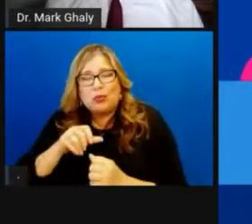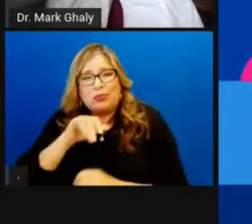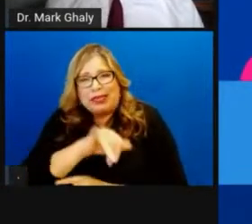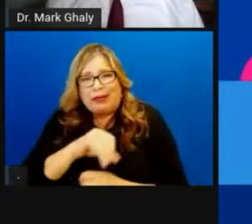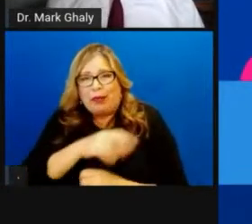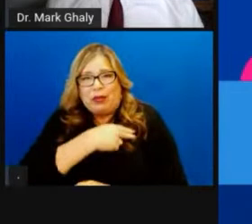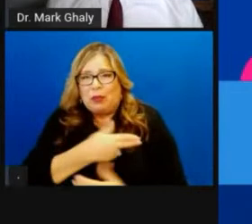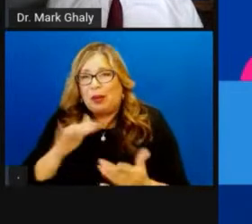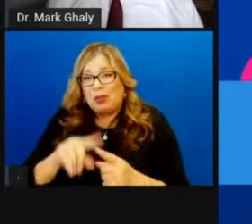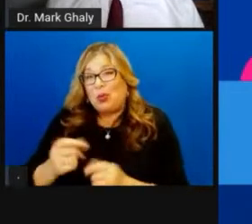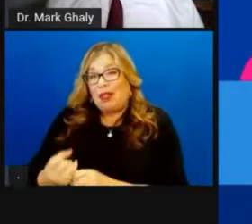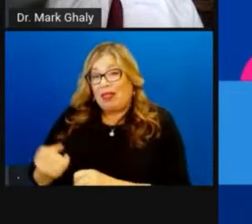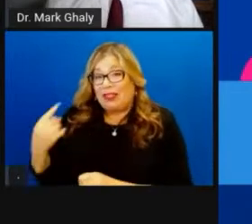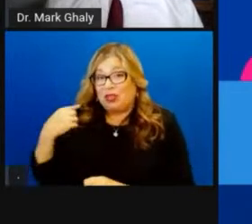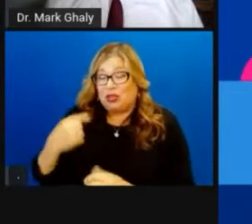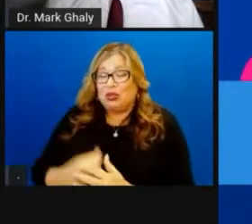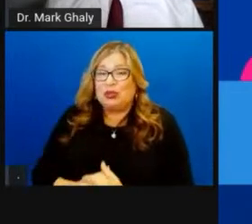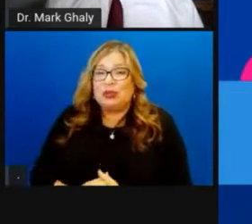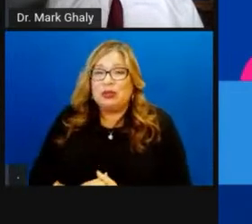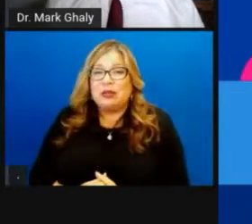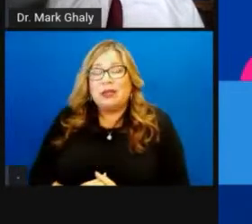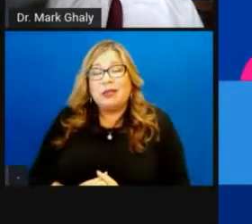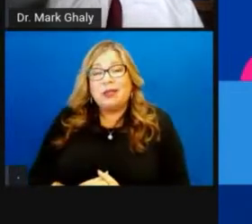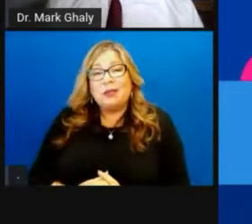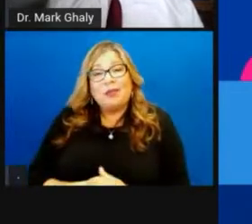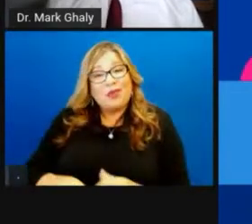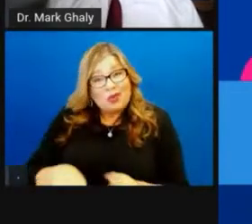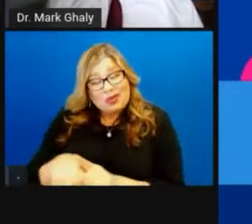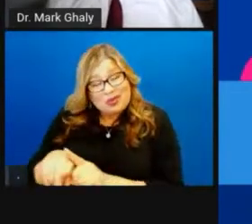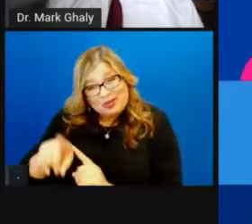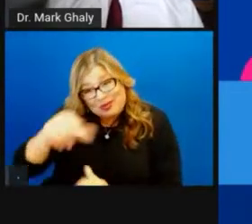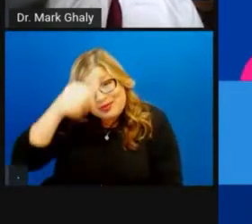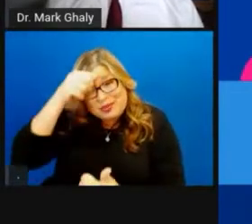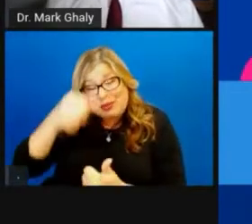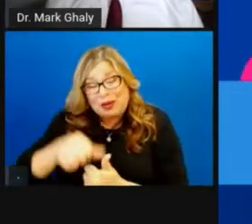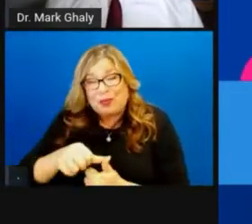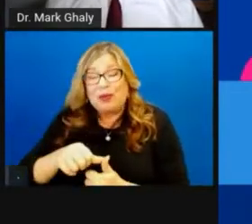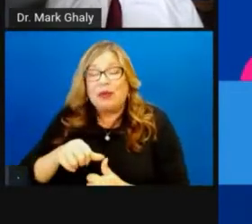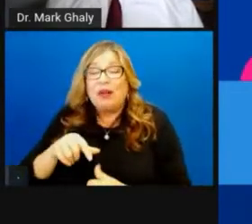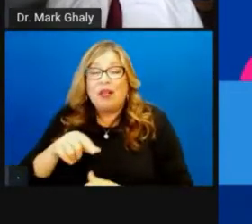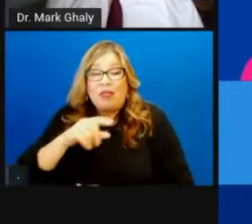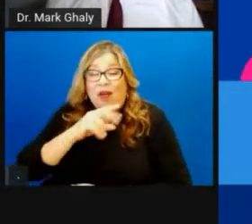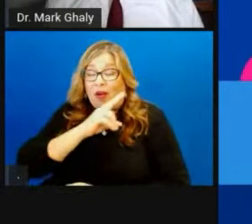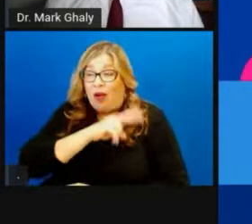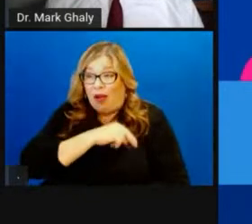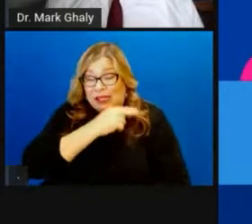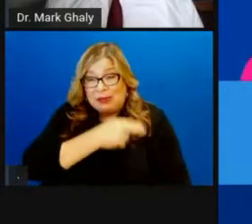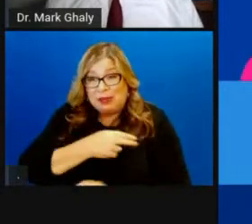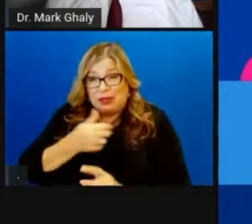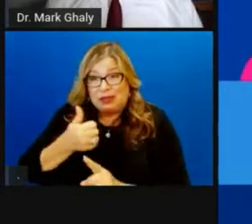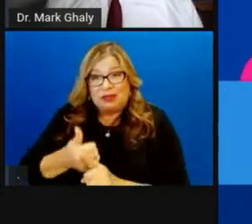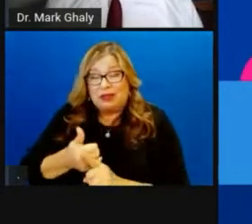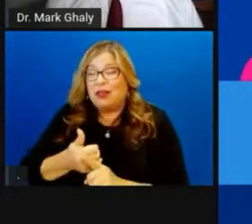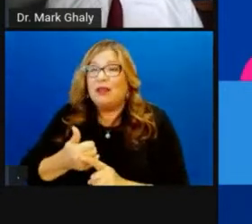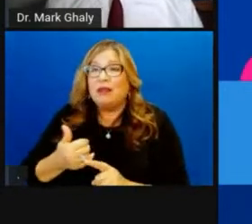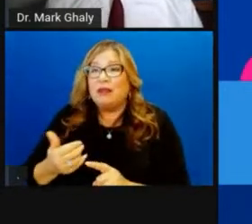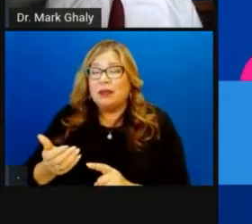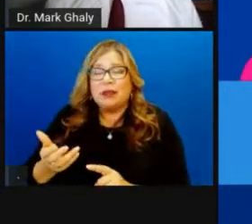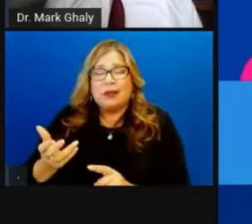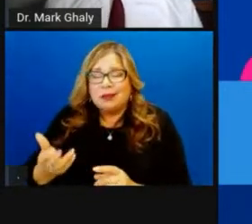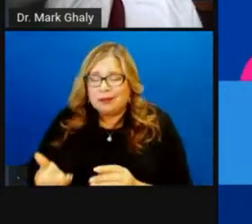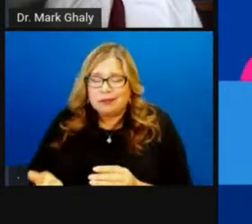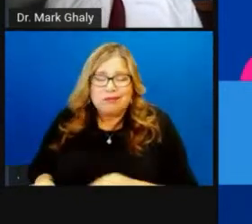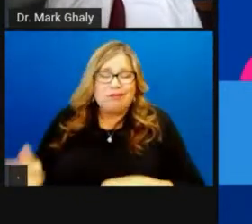in the backdrop of a hospital delivery system that was above its normal census at this time. So those